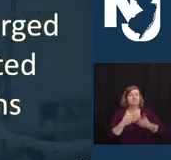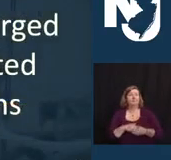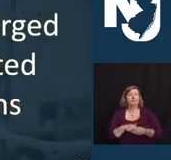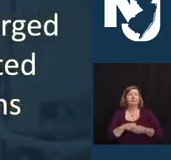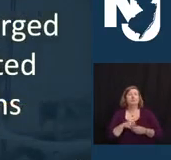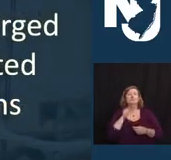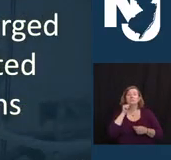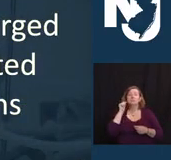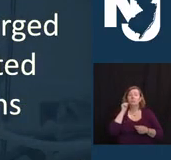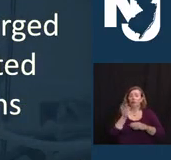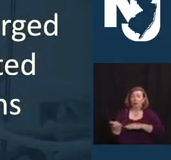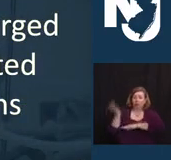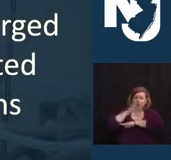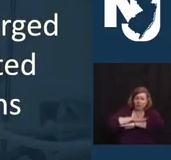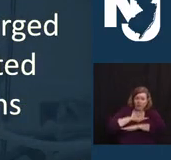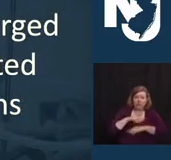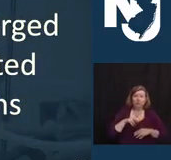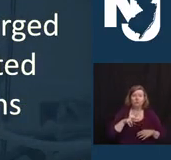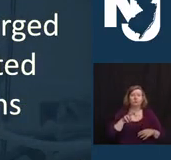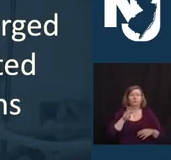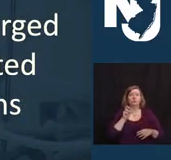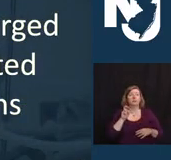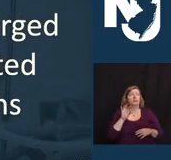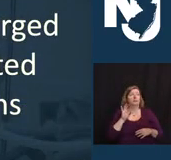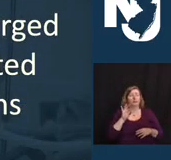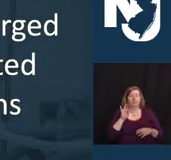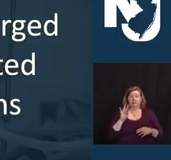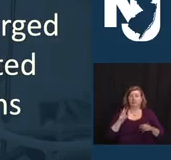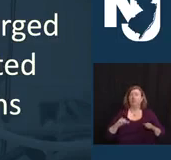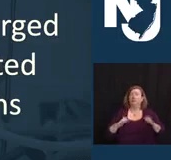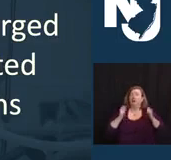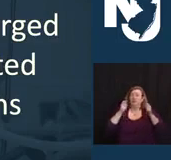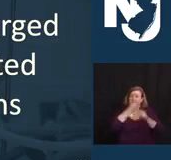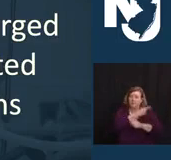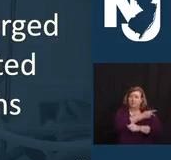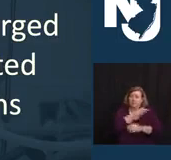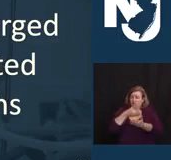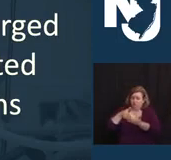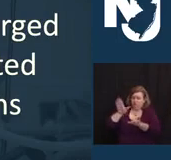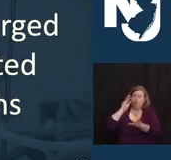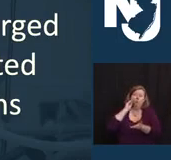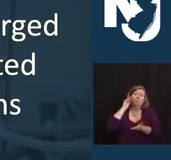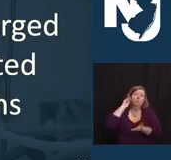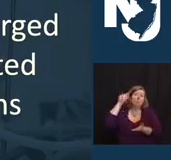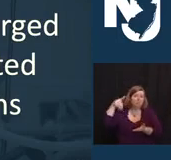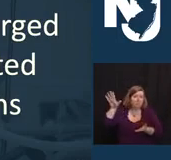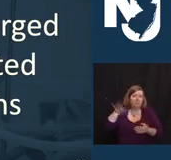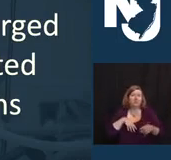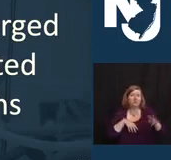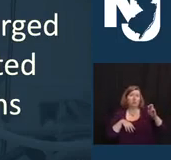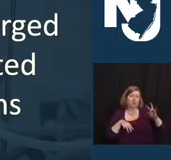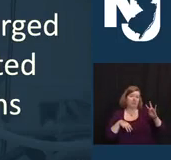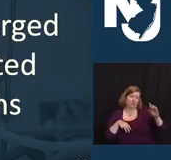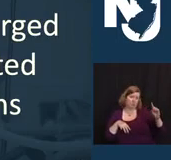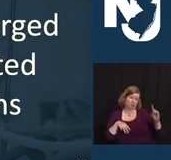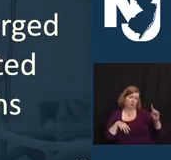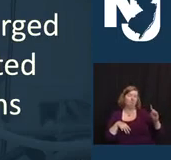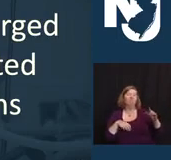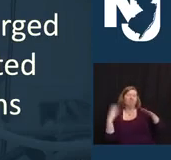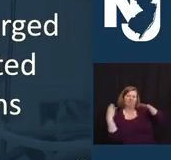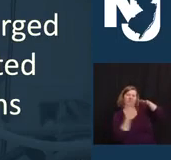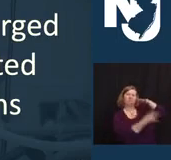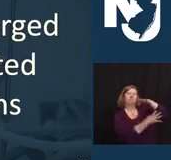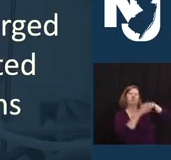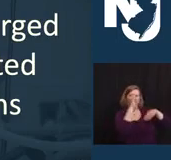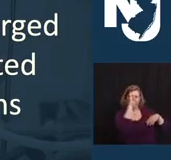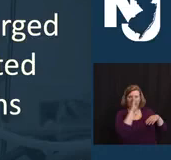yesterday, 297 live patients were discharged, while another 271 new COVID-positive patients were